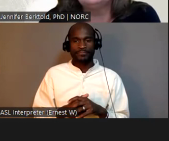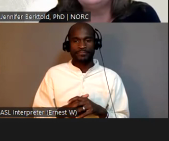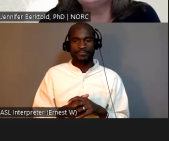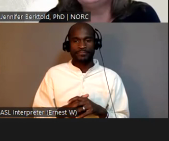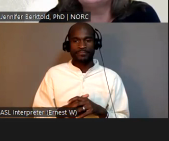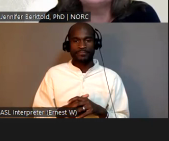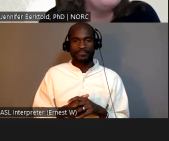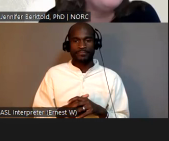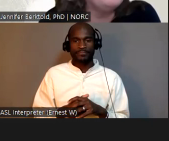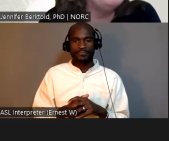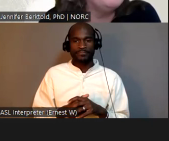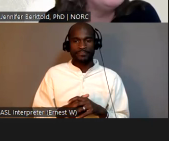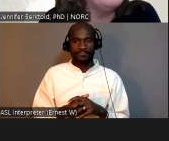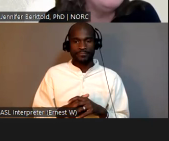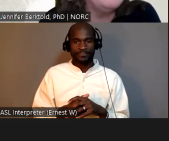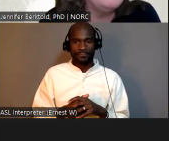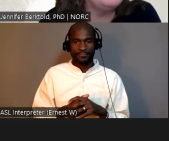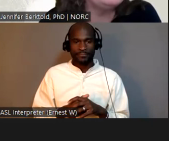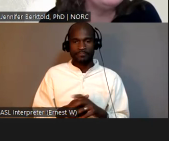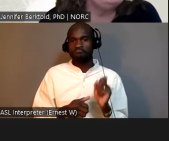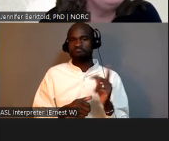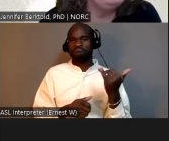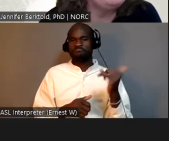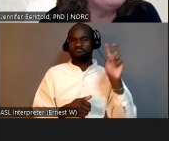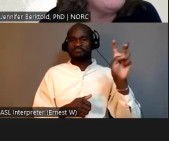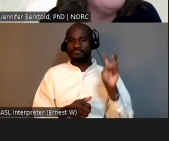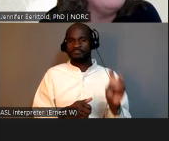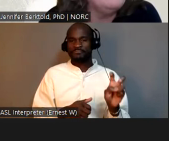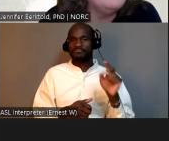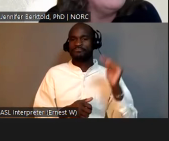In the interest of time, why don't we move on to our next question?